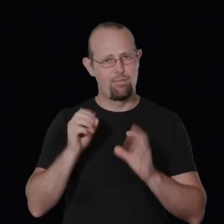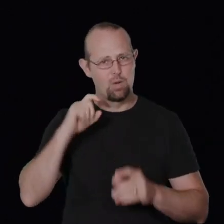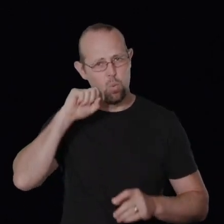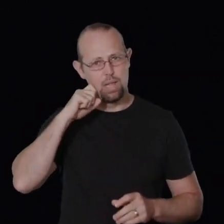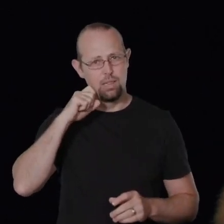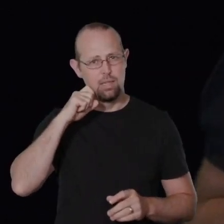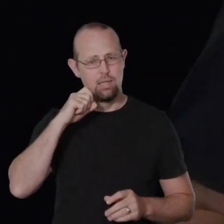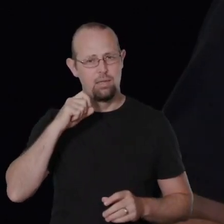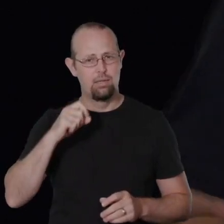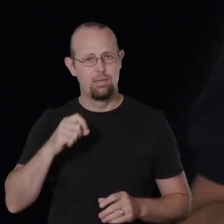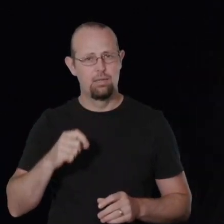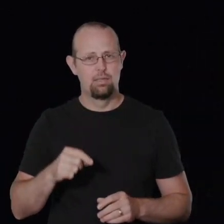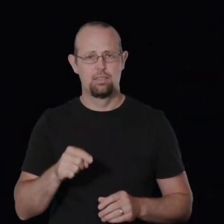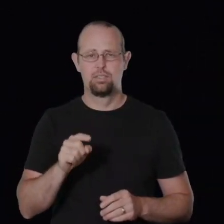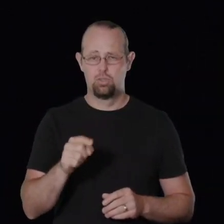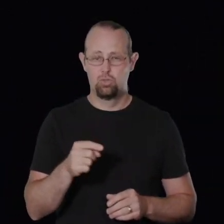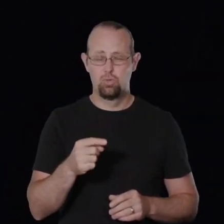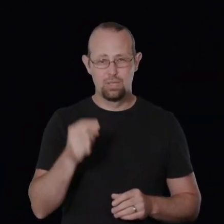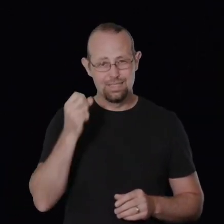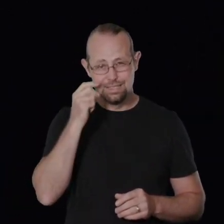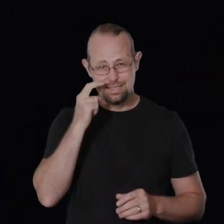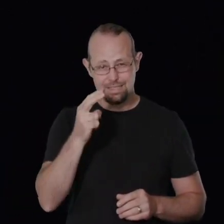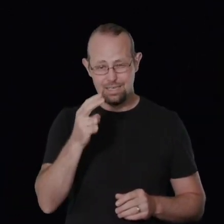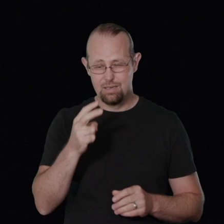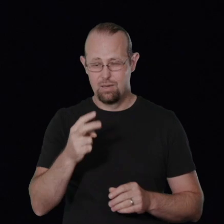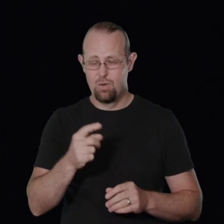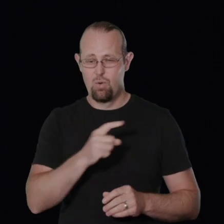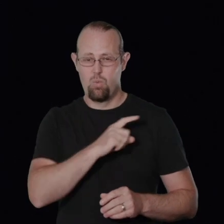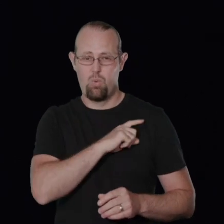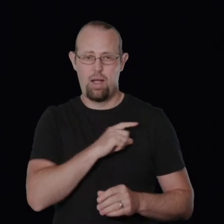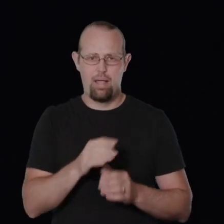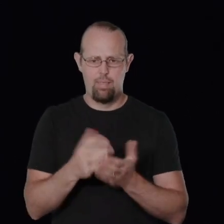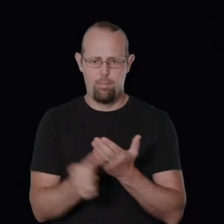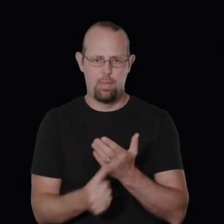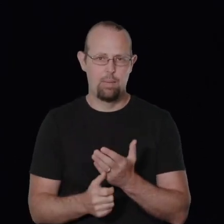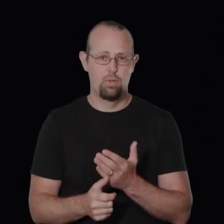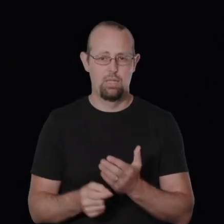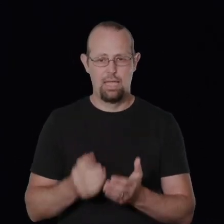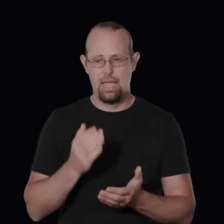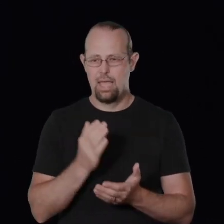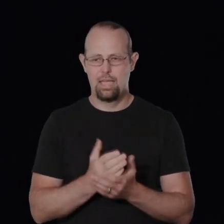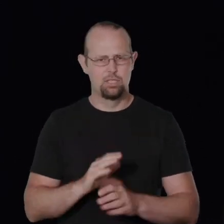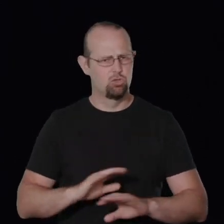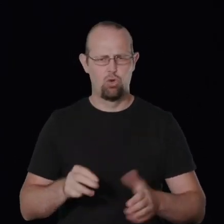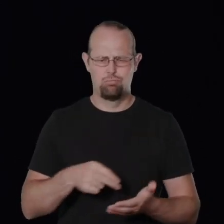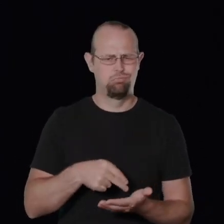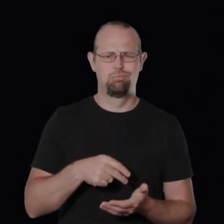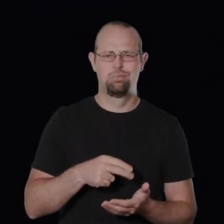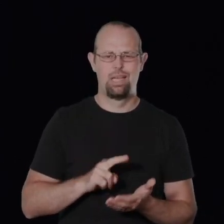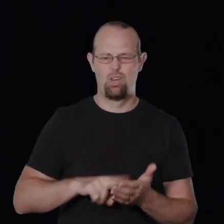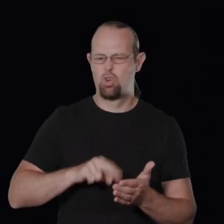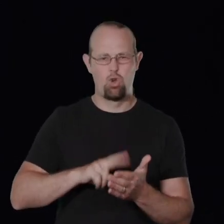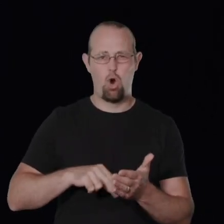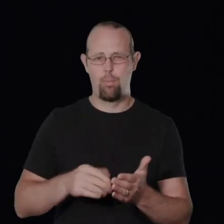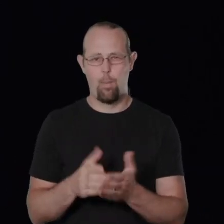see why the Bible is more than an ordinary book? It's a supernatural book. The Bible says of itself